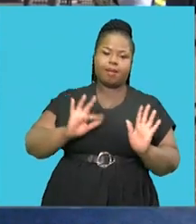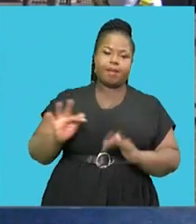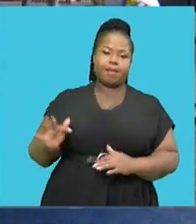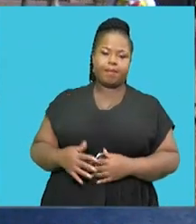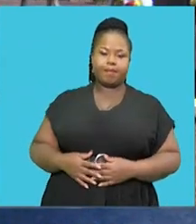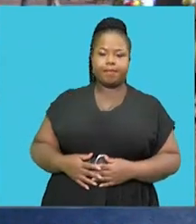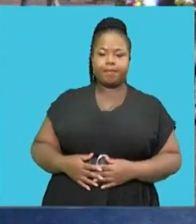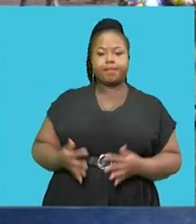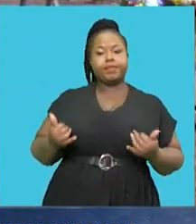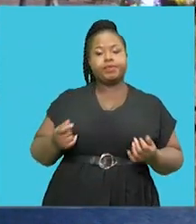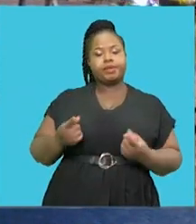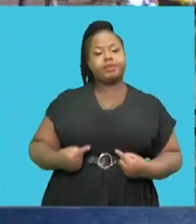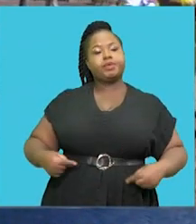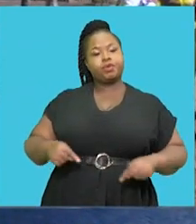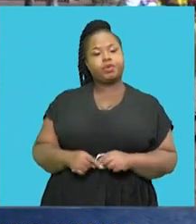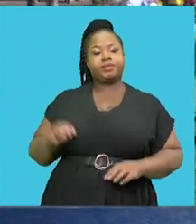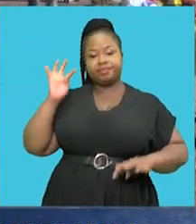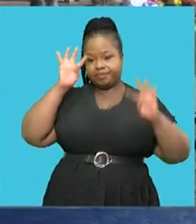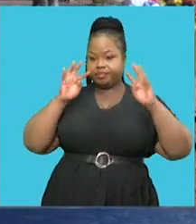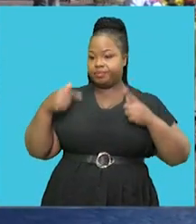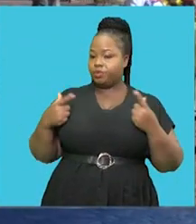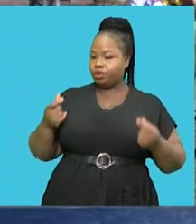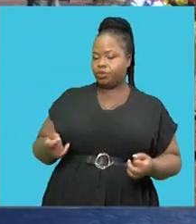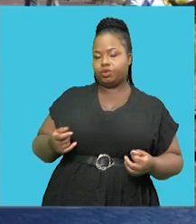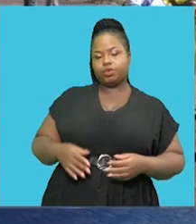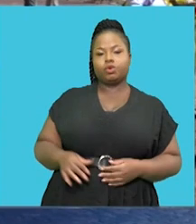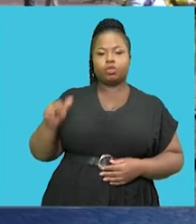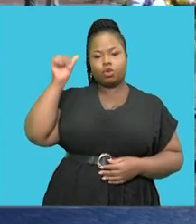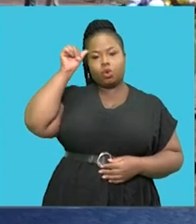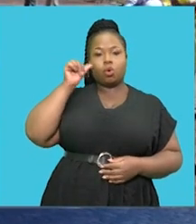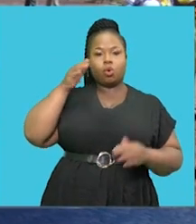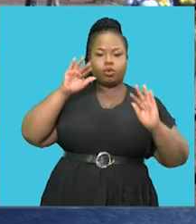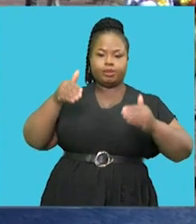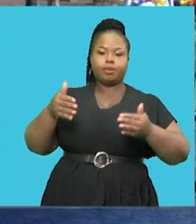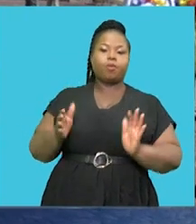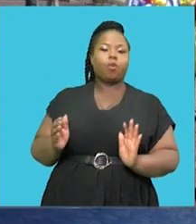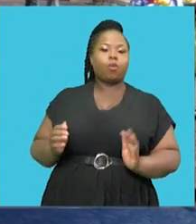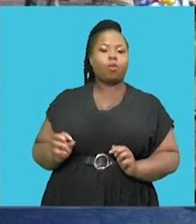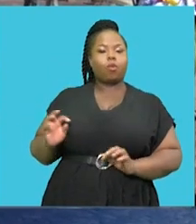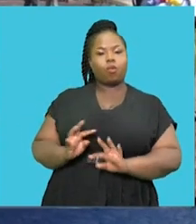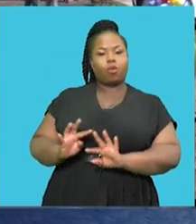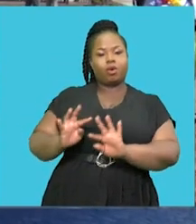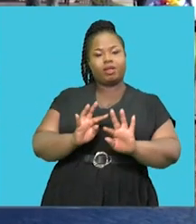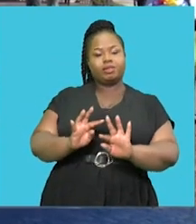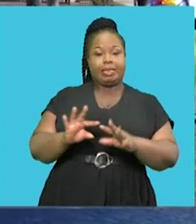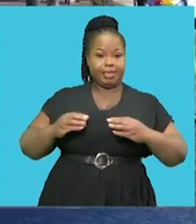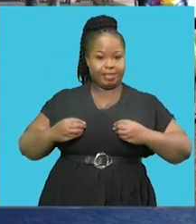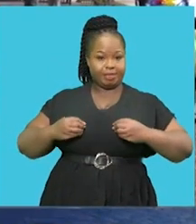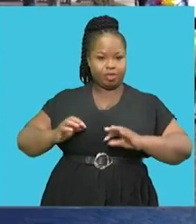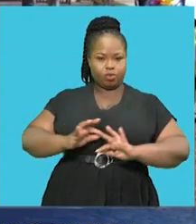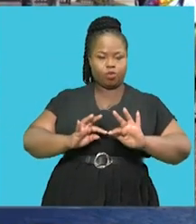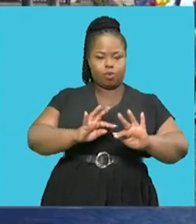today we are having this initiative the autism walk it's actually autism acceptance walk